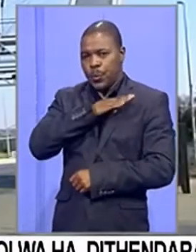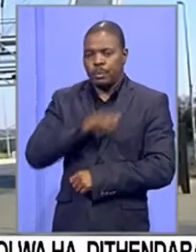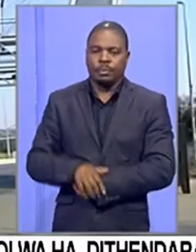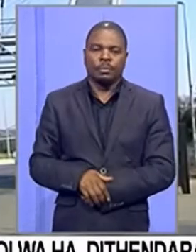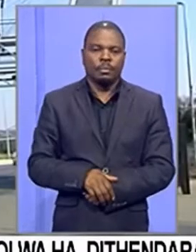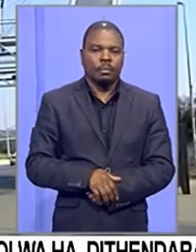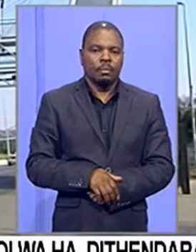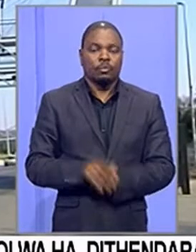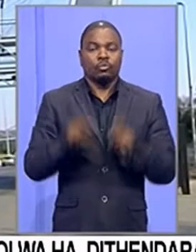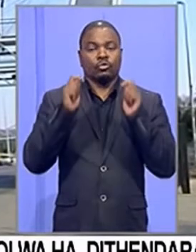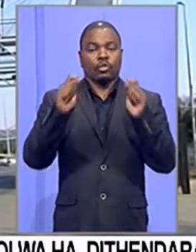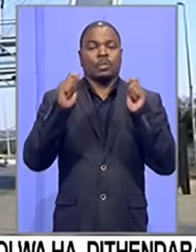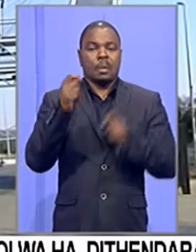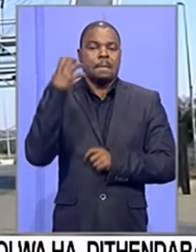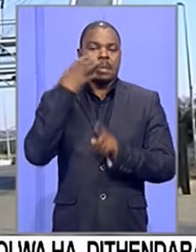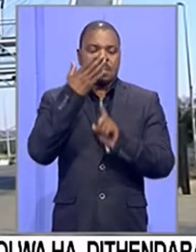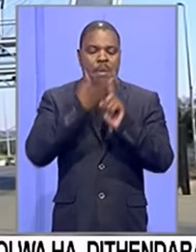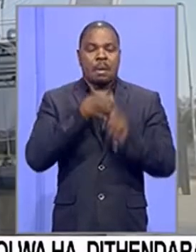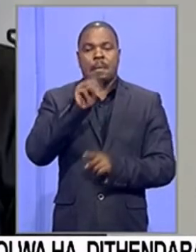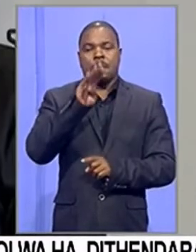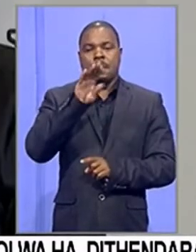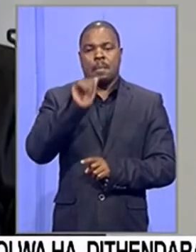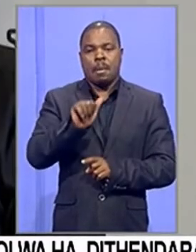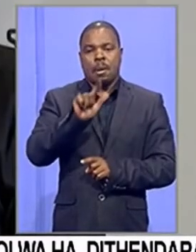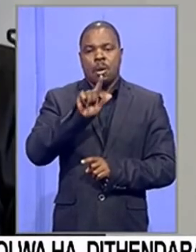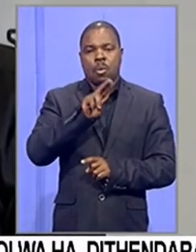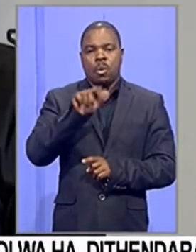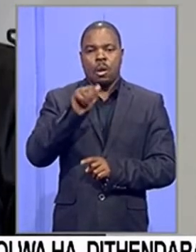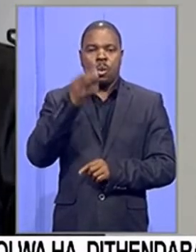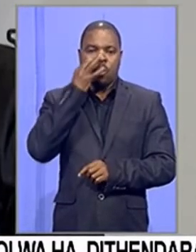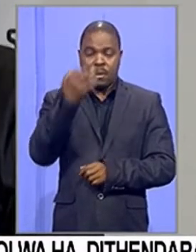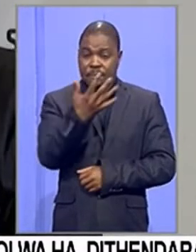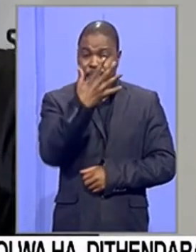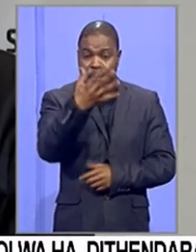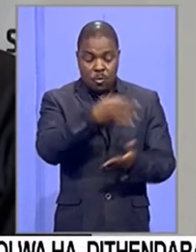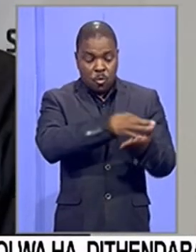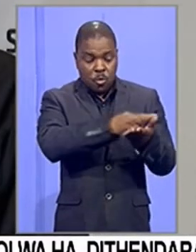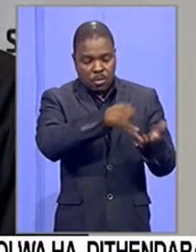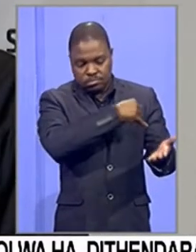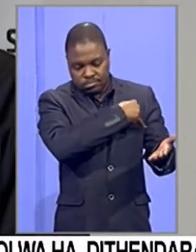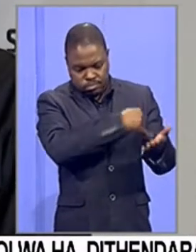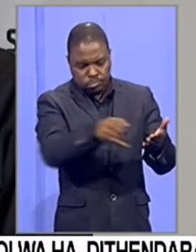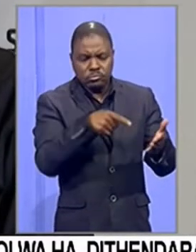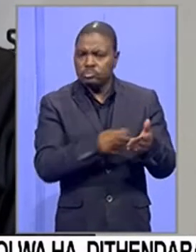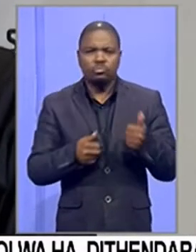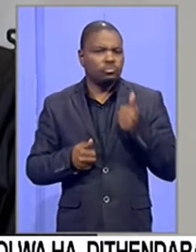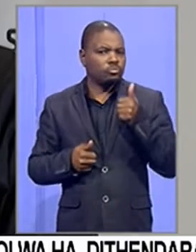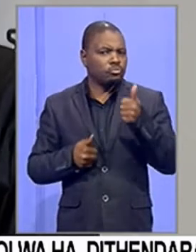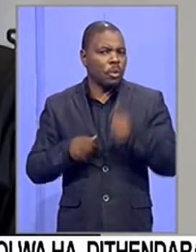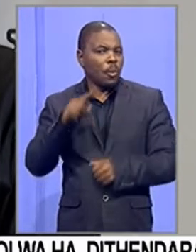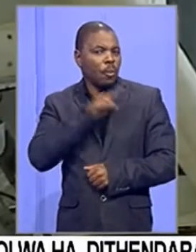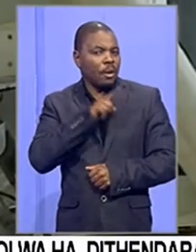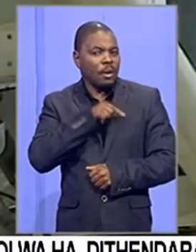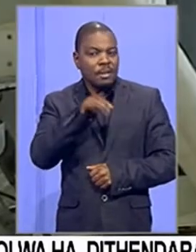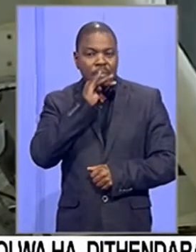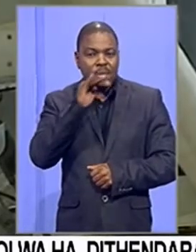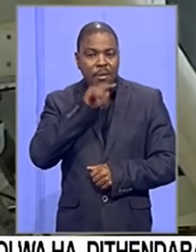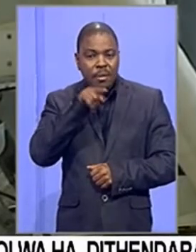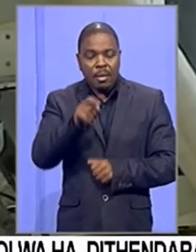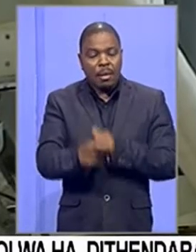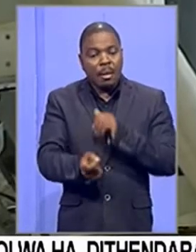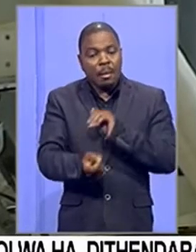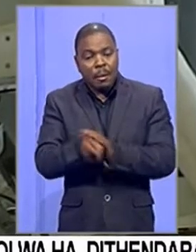Letona la dipalangwang Fikile Mbalula o re ho hlakolwa ha dithendara tse hlano ke mohato o nepahetseng ka ha sena se tla thibela diketsahalo tseo